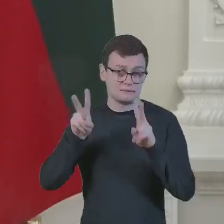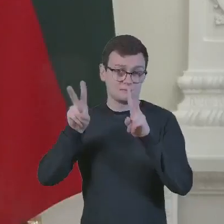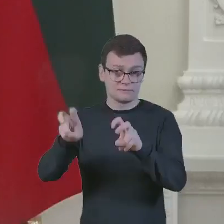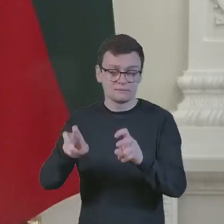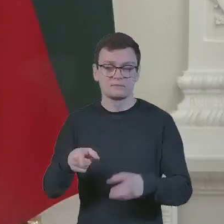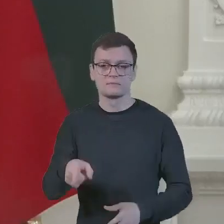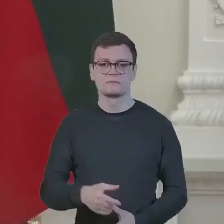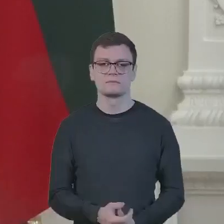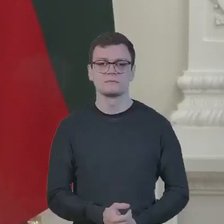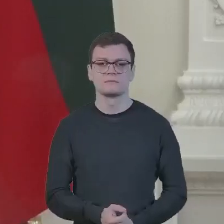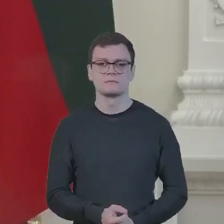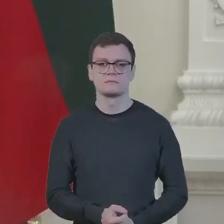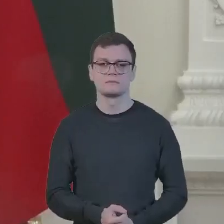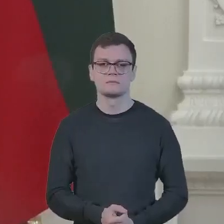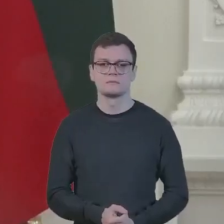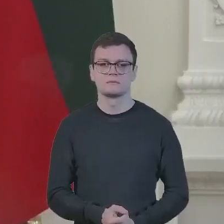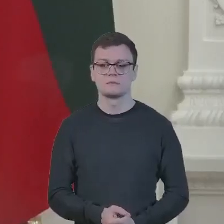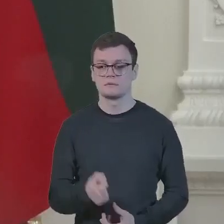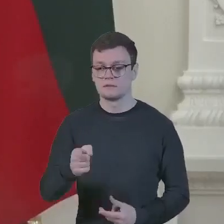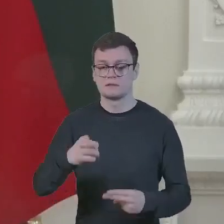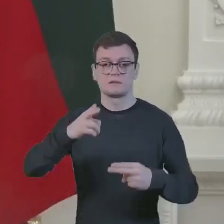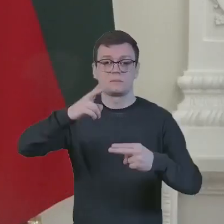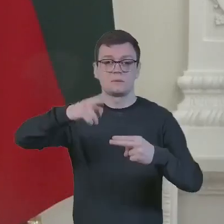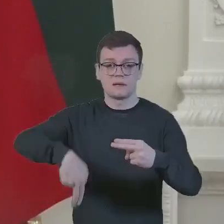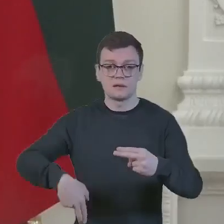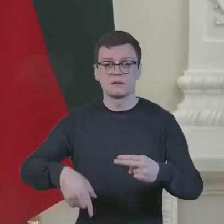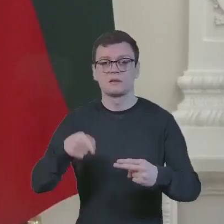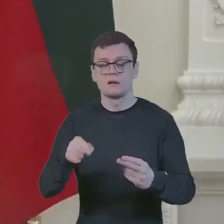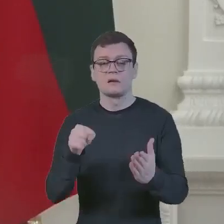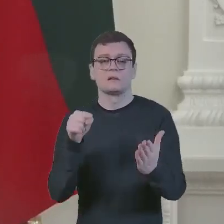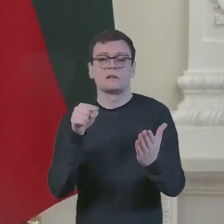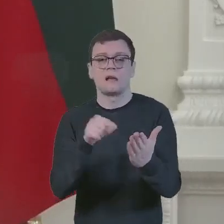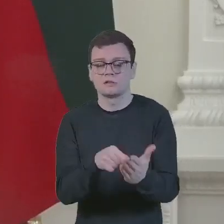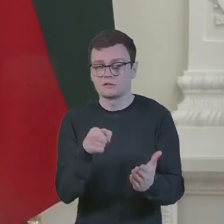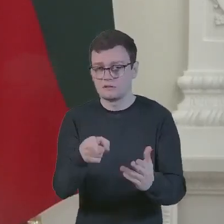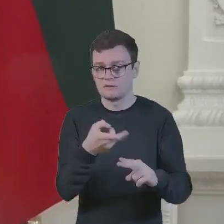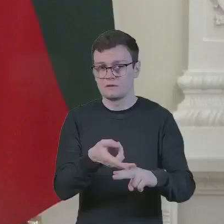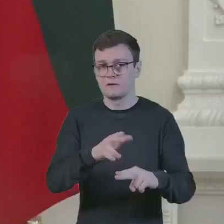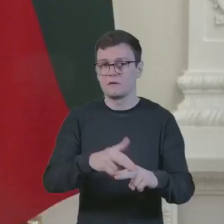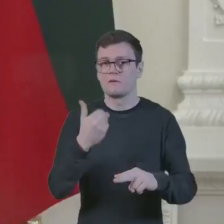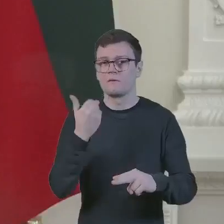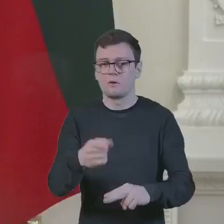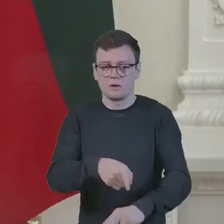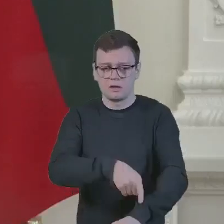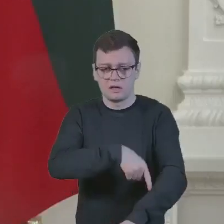again. Granting a candidate status is